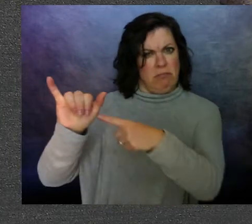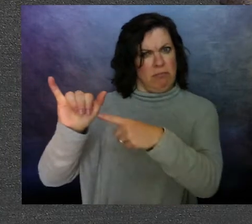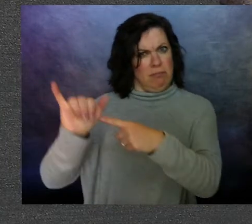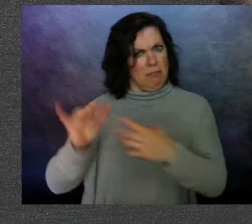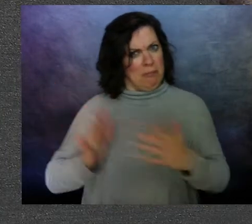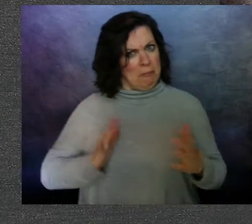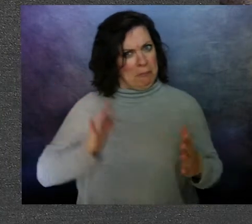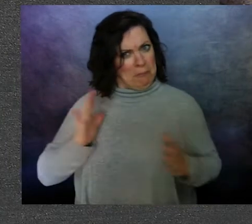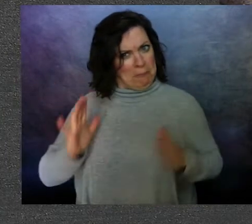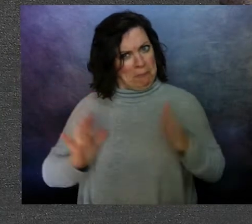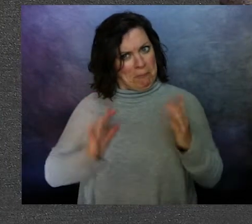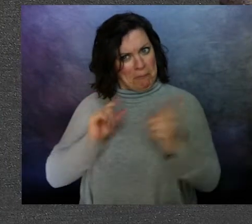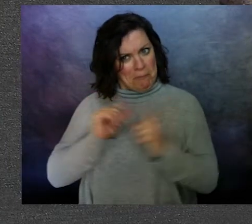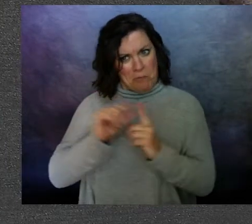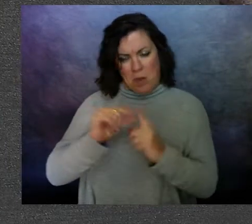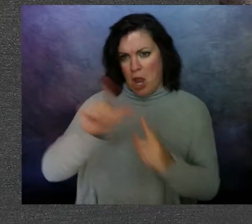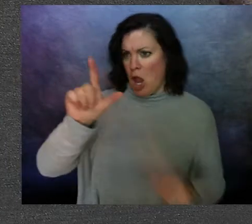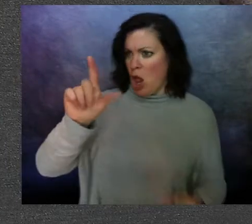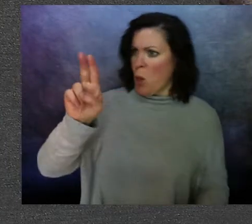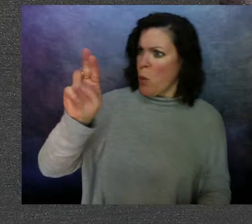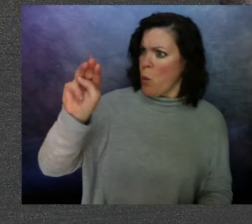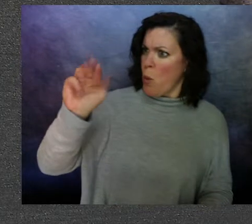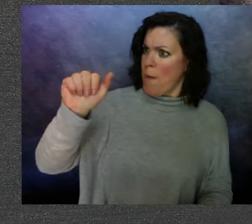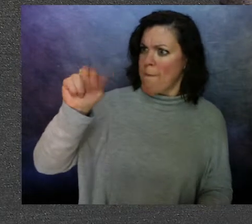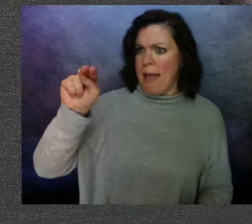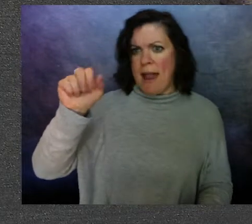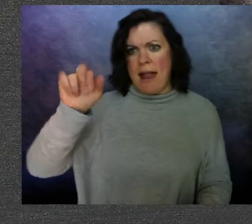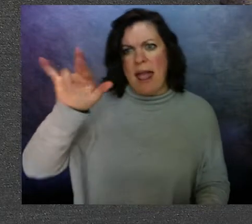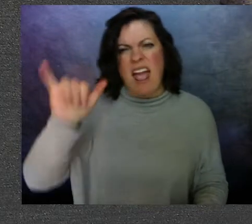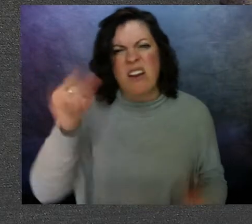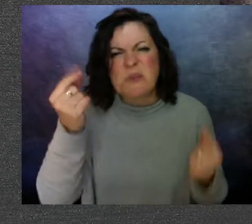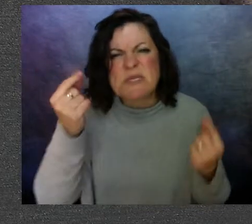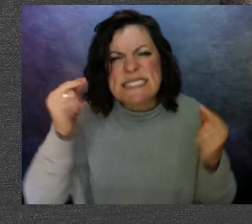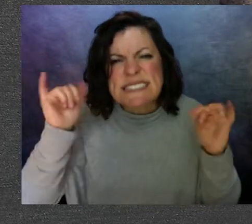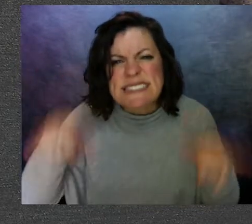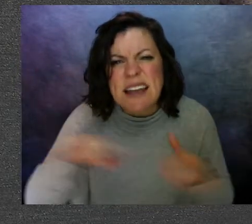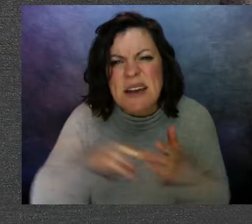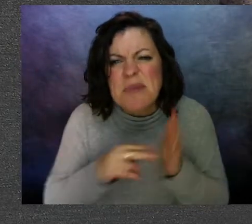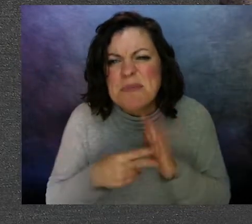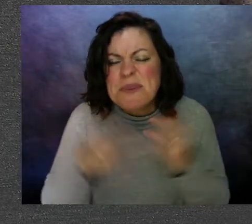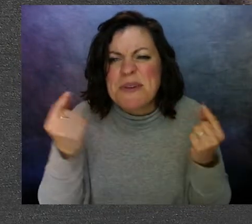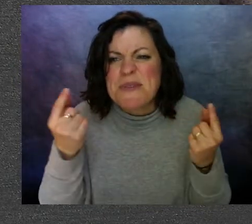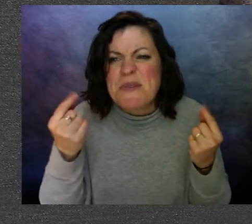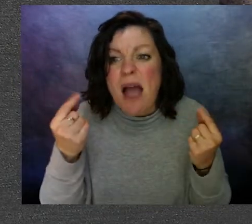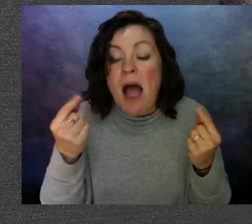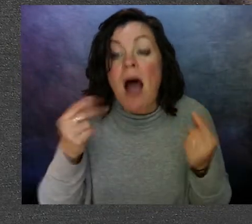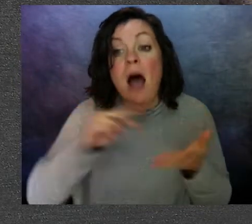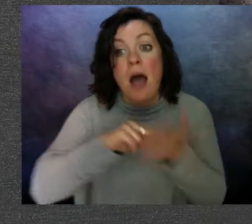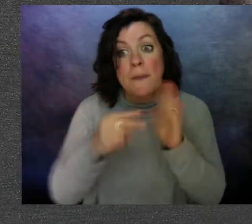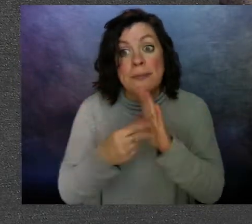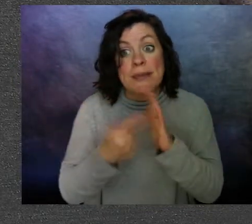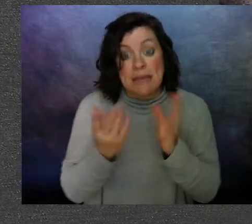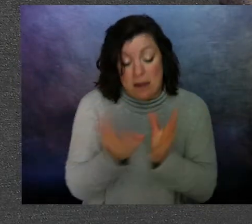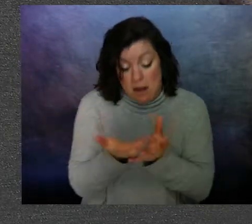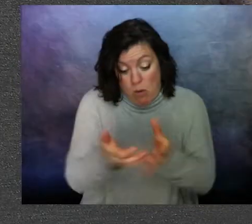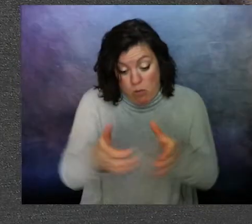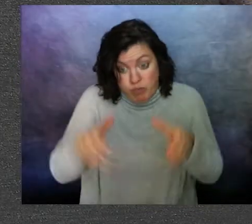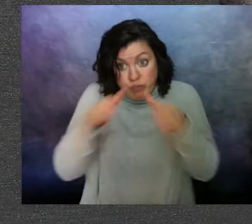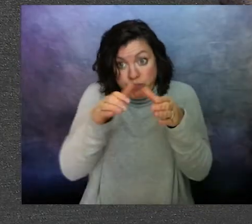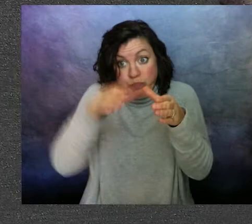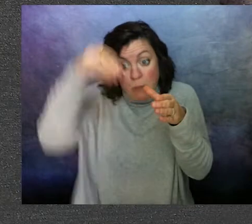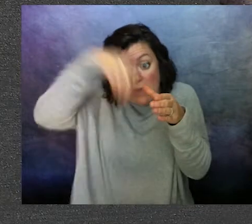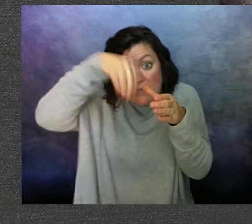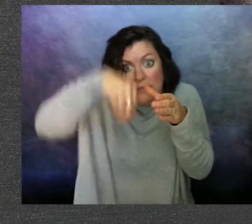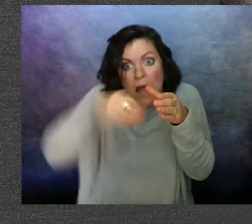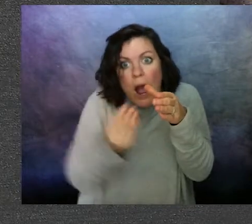home? Luminary. Ooh, that was good. Okay, so a luminary is something simply that glows from within. Okay,